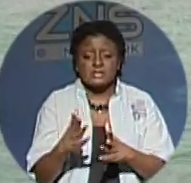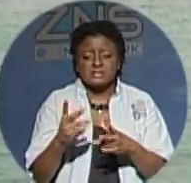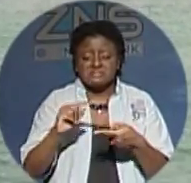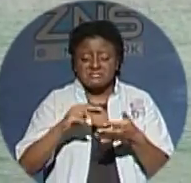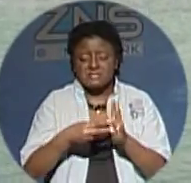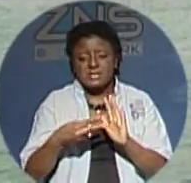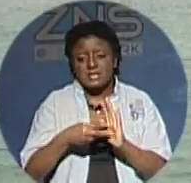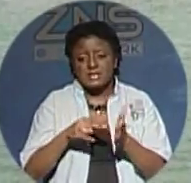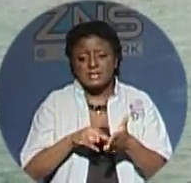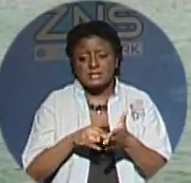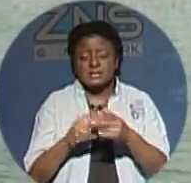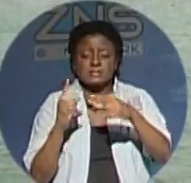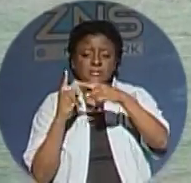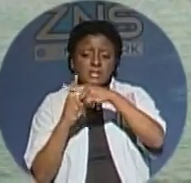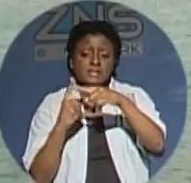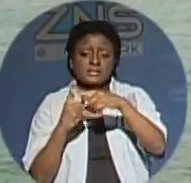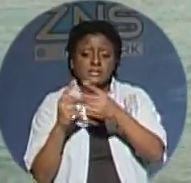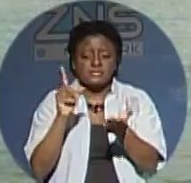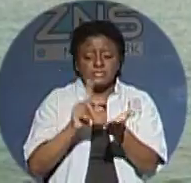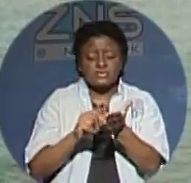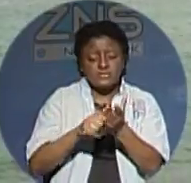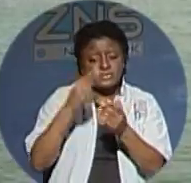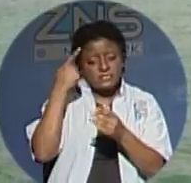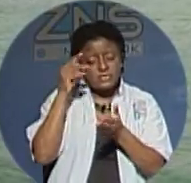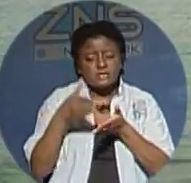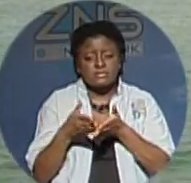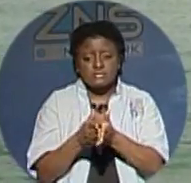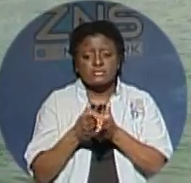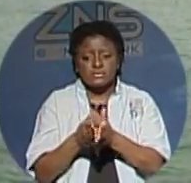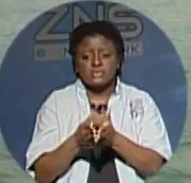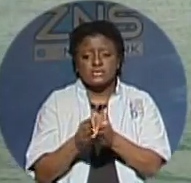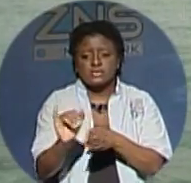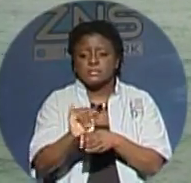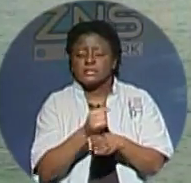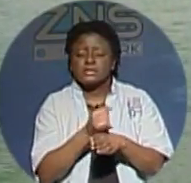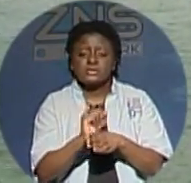cruise industry, which is an extremely good year.